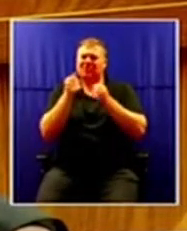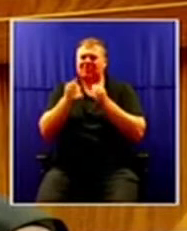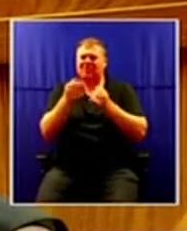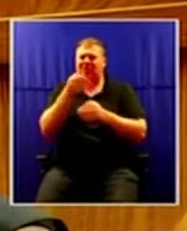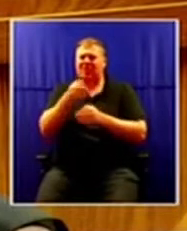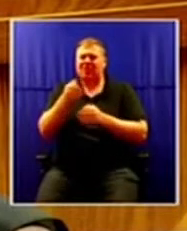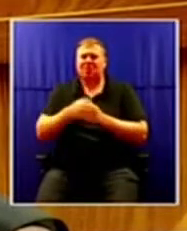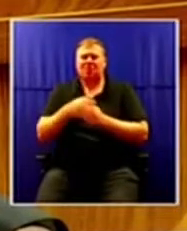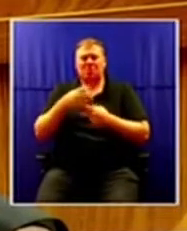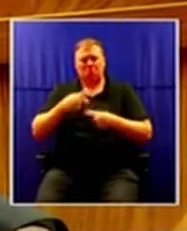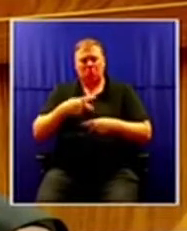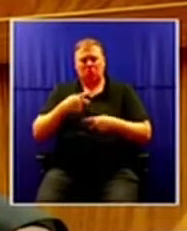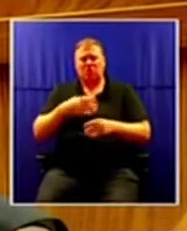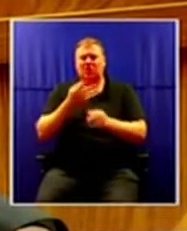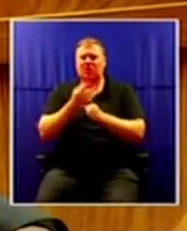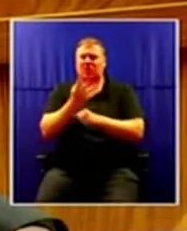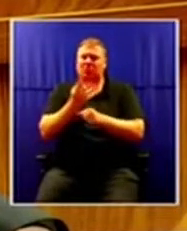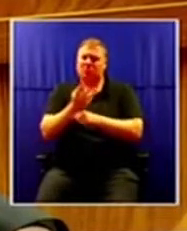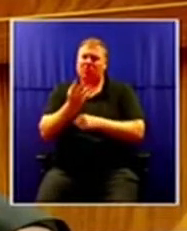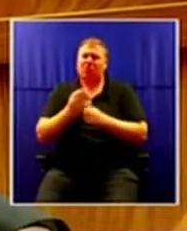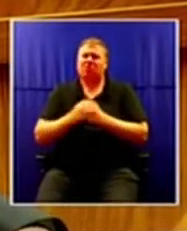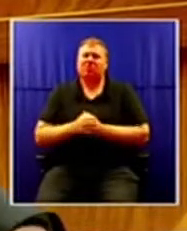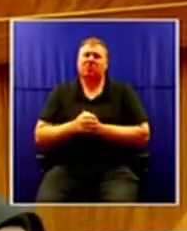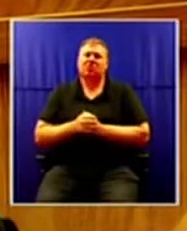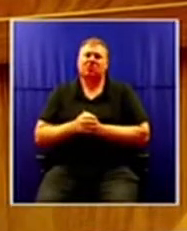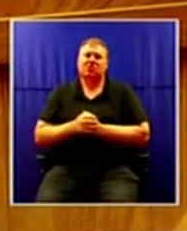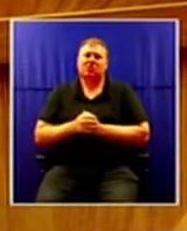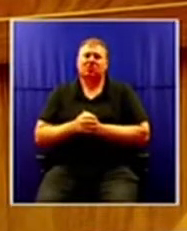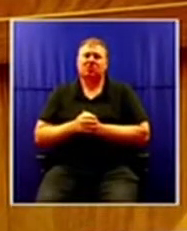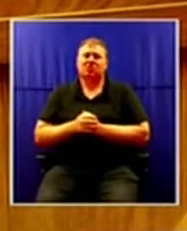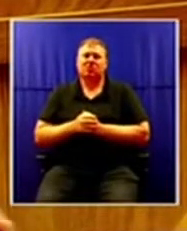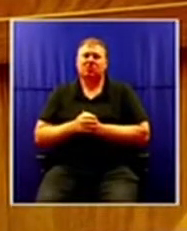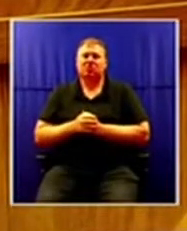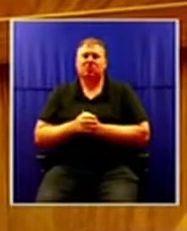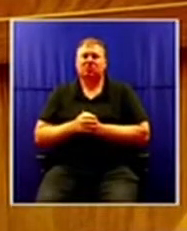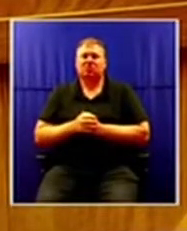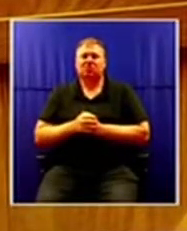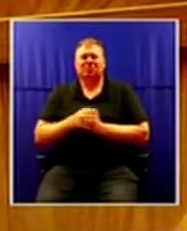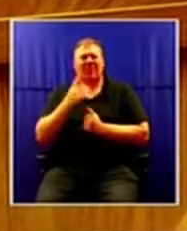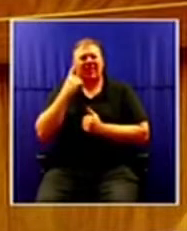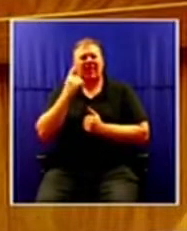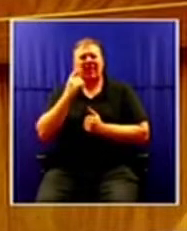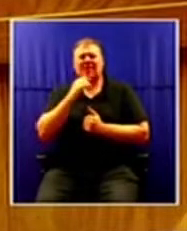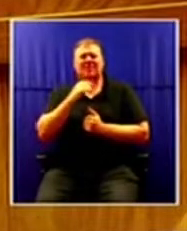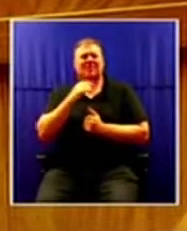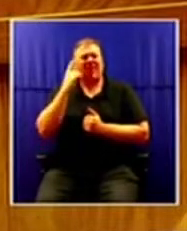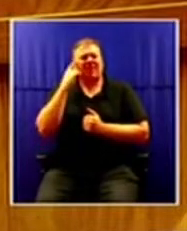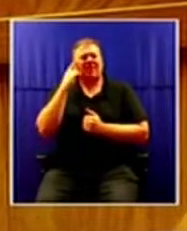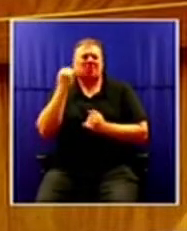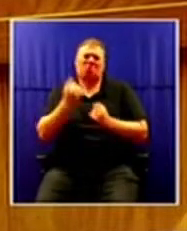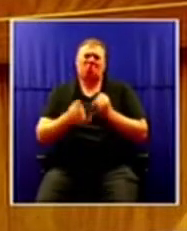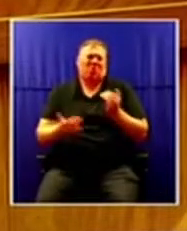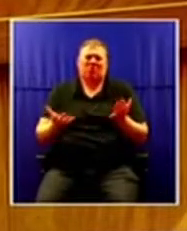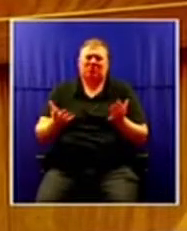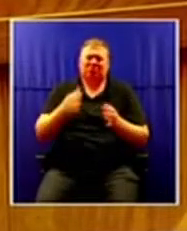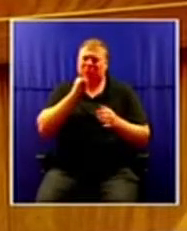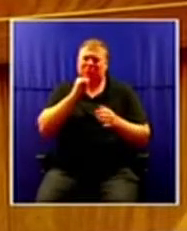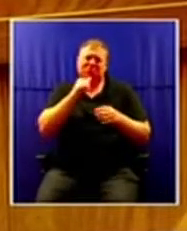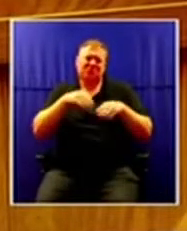personal insults for that matter, which I think is really not warranted and called